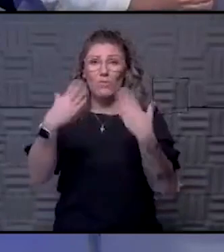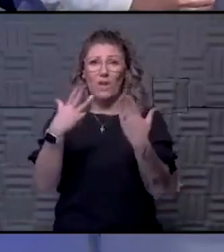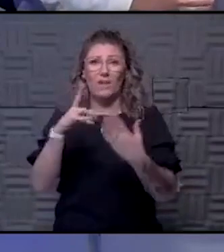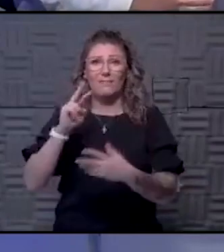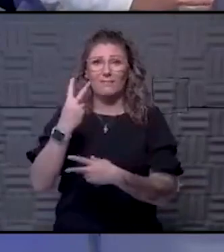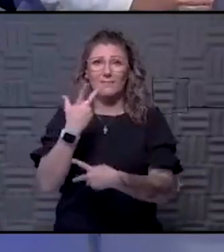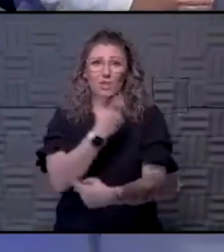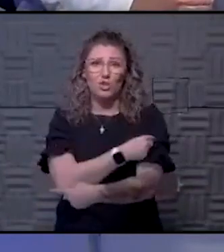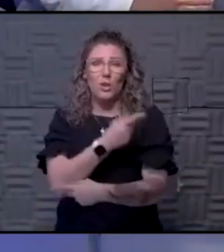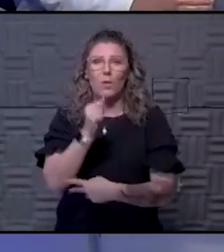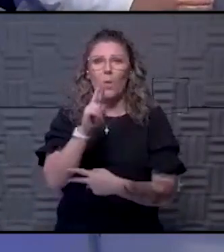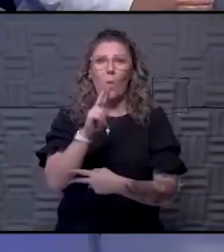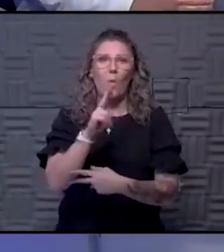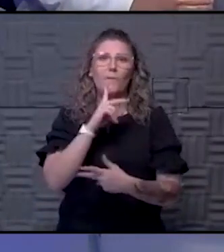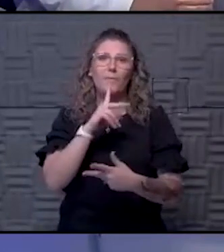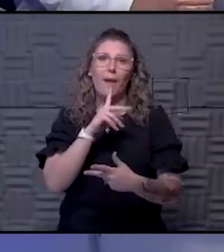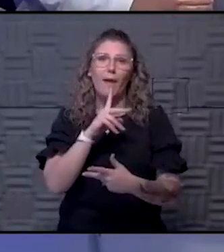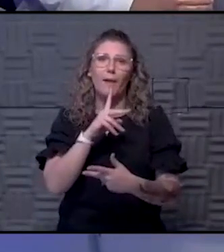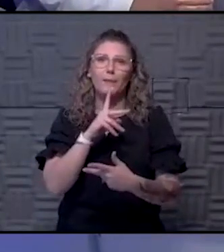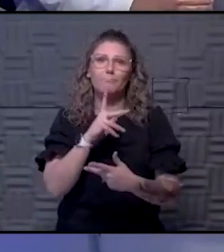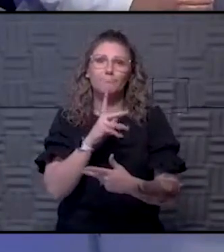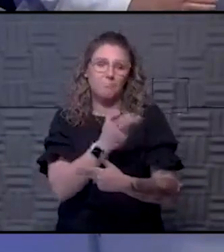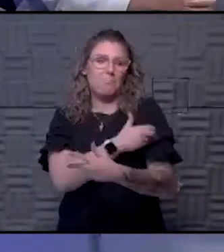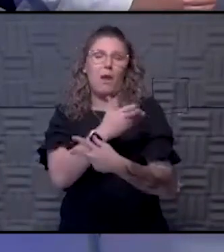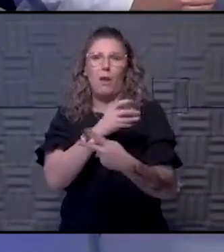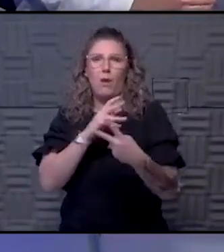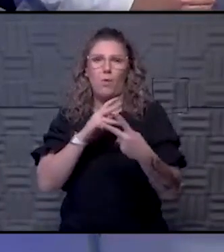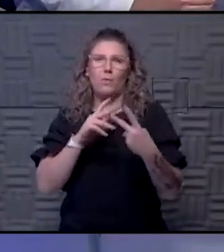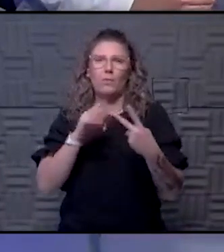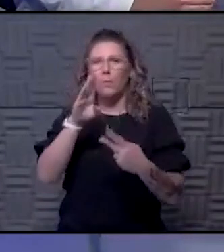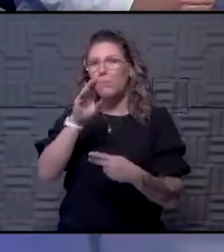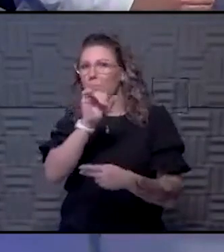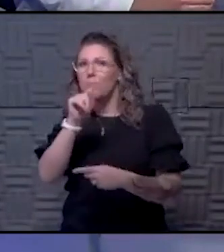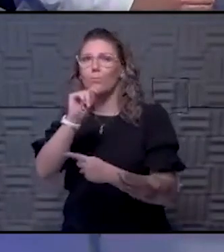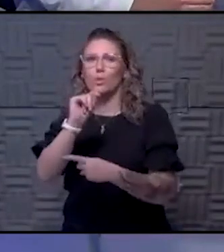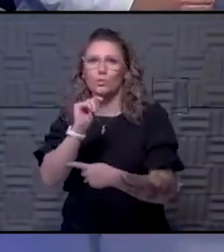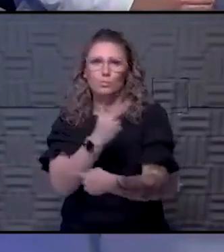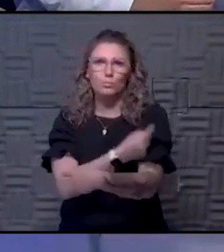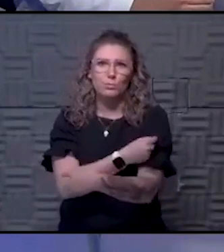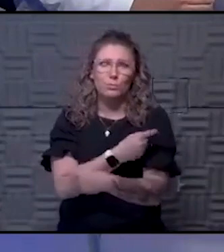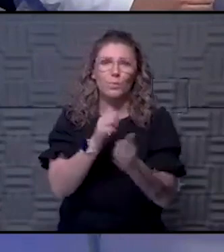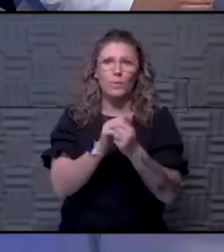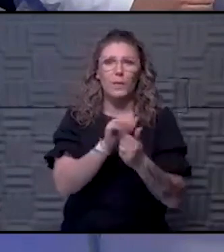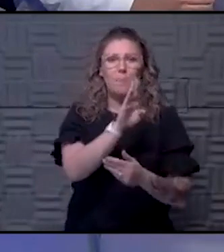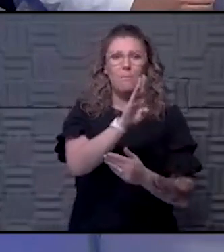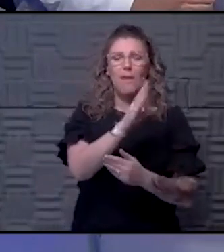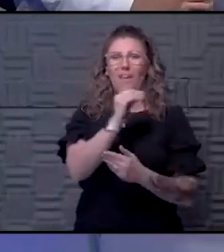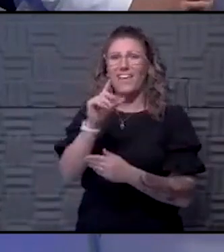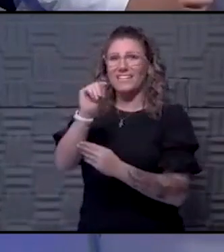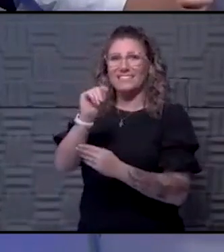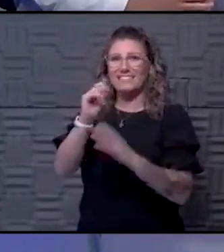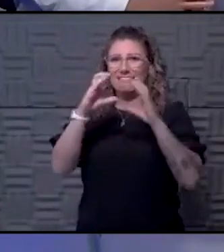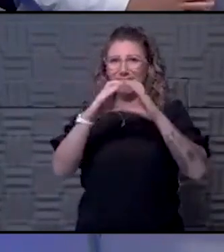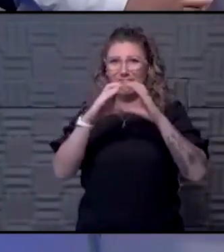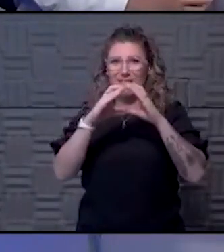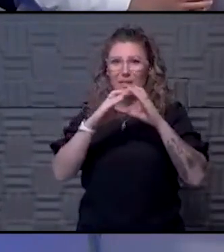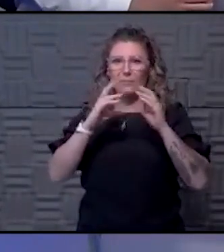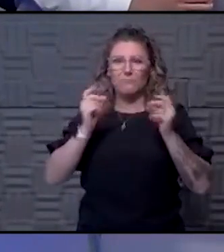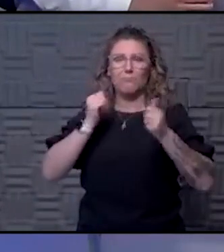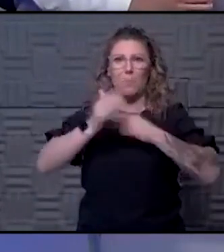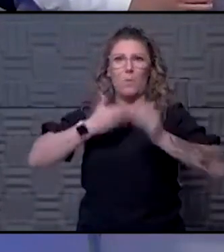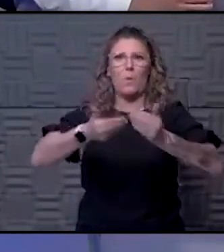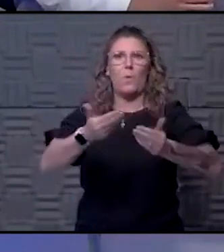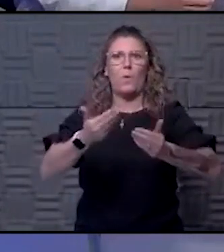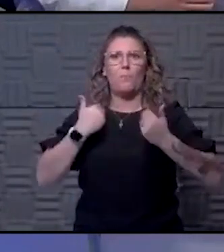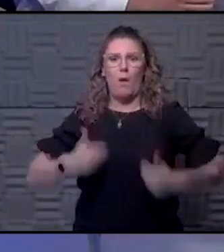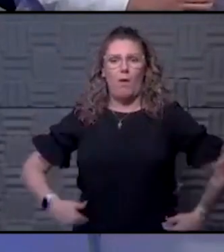that boosted dose to really help that specific immune response with the B cells and the T cells to really ramp up, I think is going to